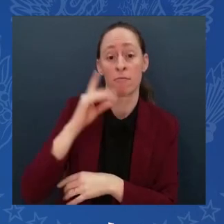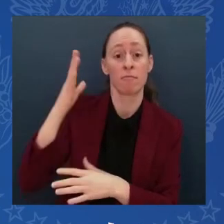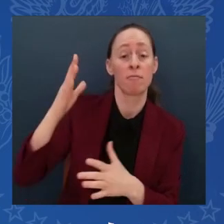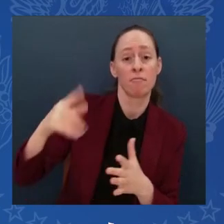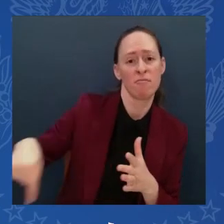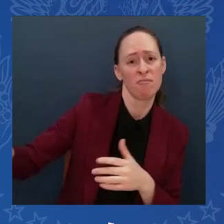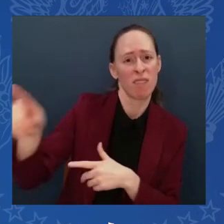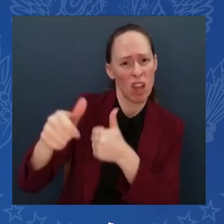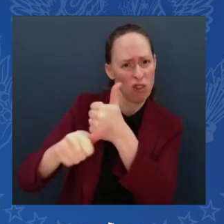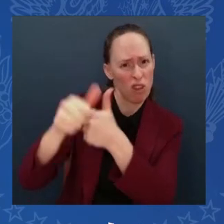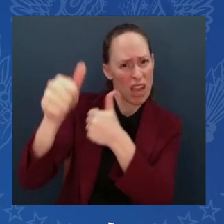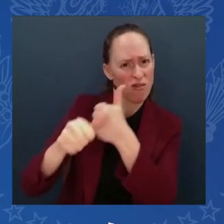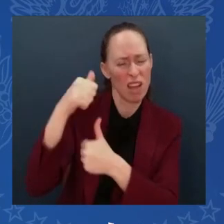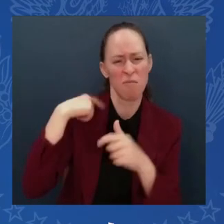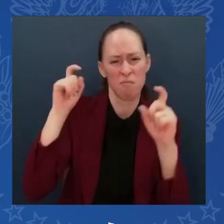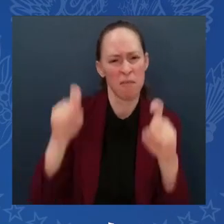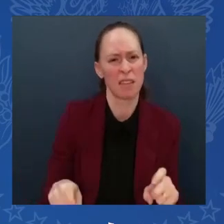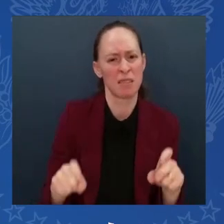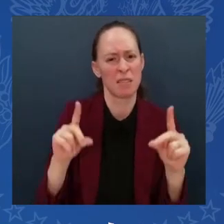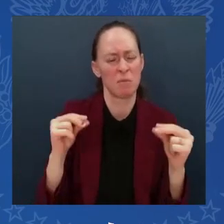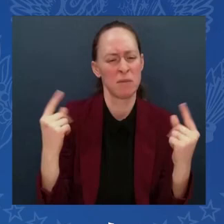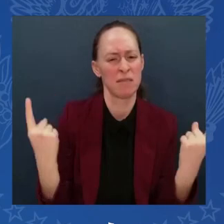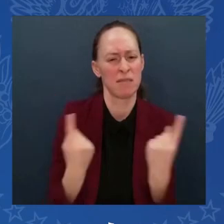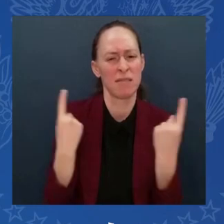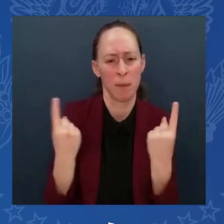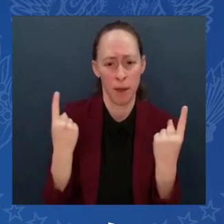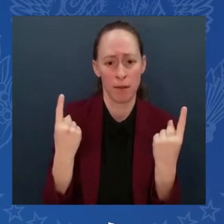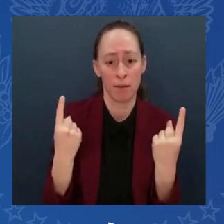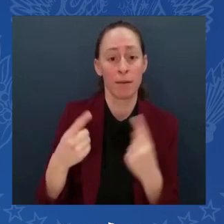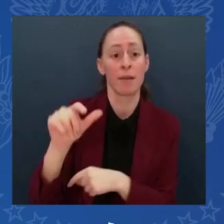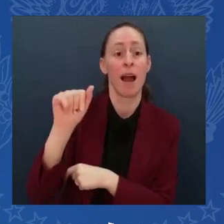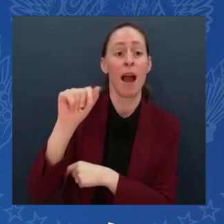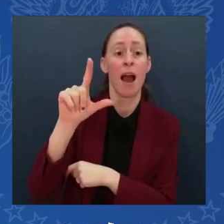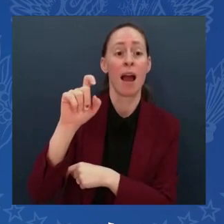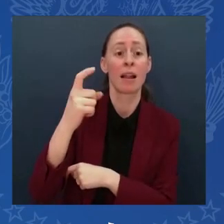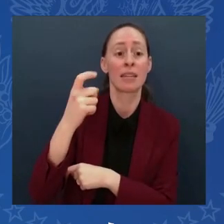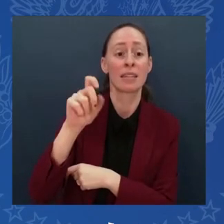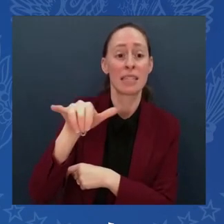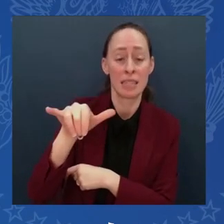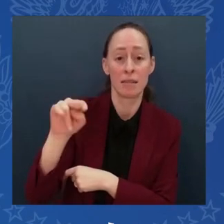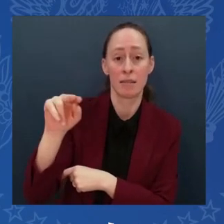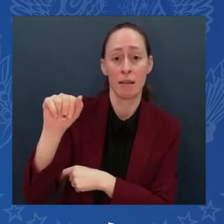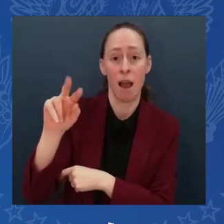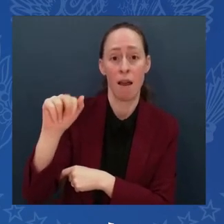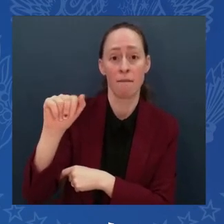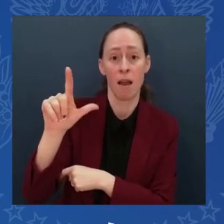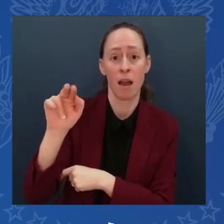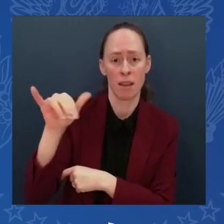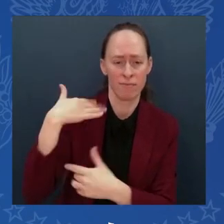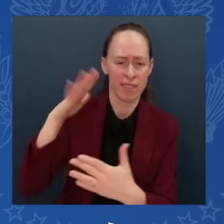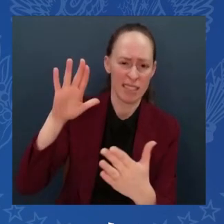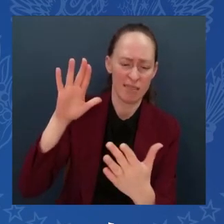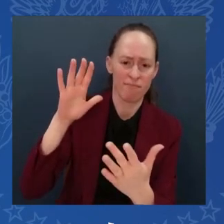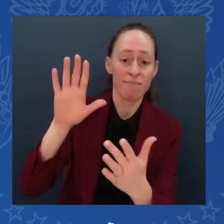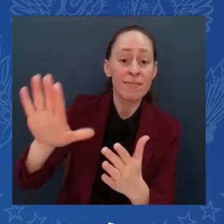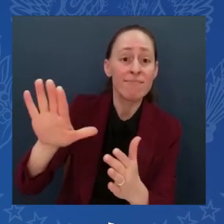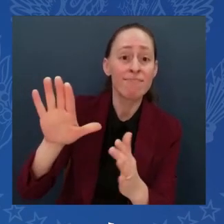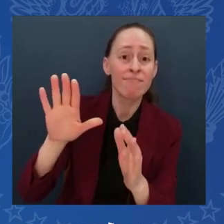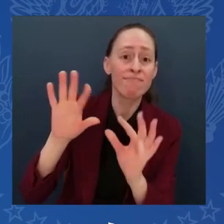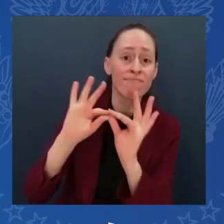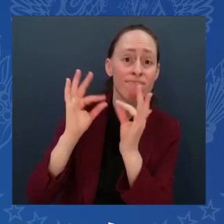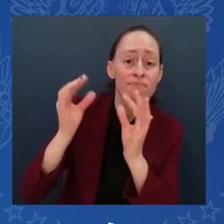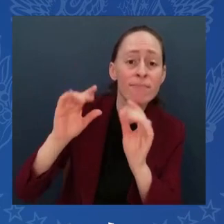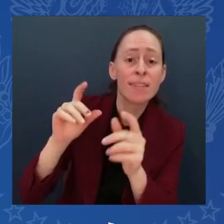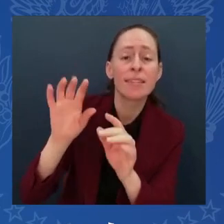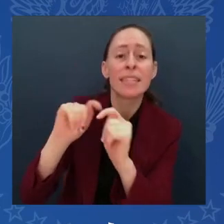Alexei's staff and supporters. We're going to continue his work despite this loss, despite all of Putin's desperate attempts to stamp out the